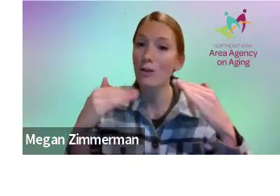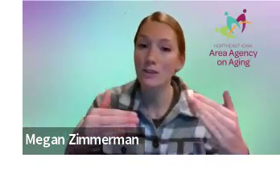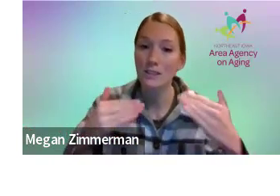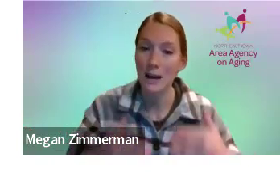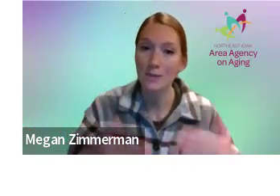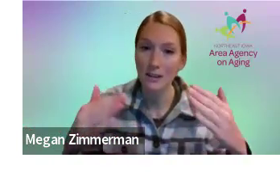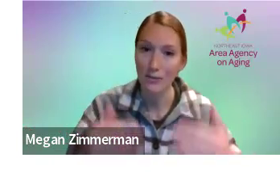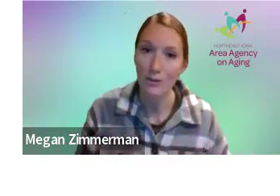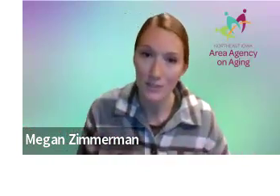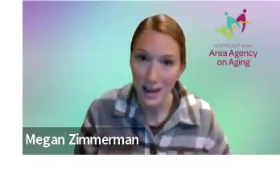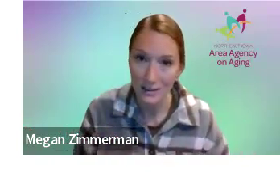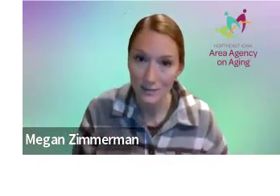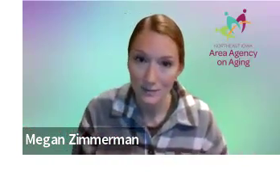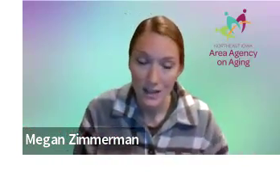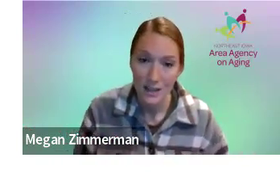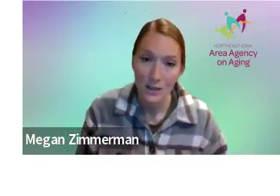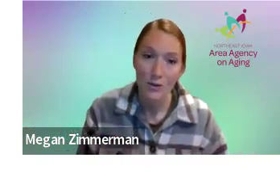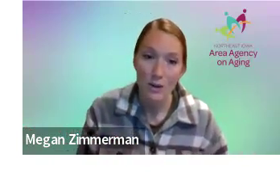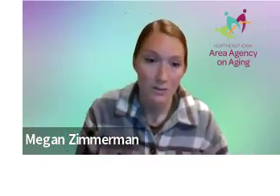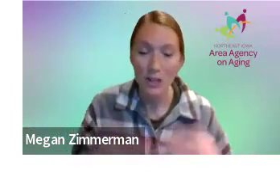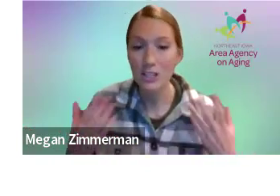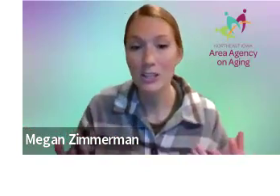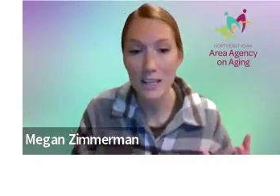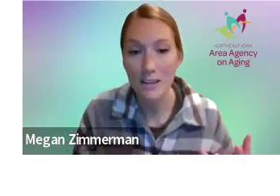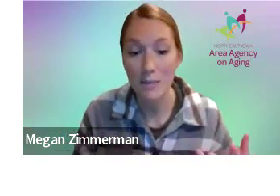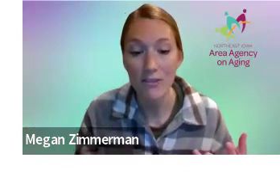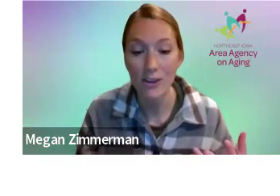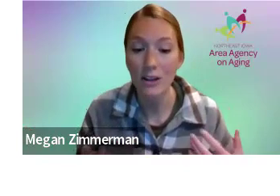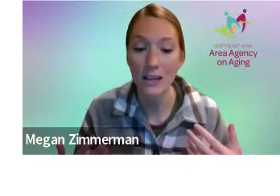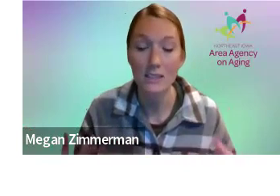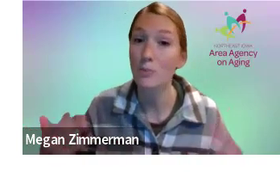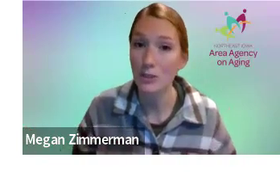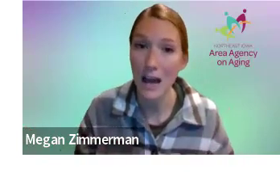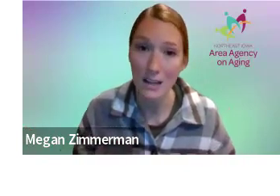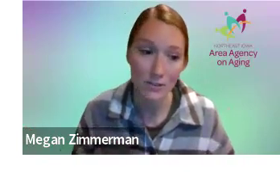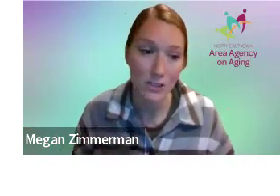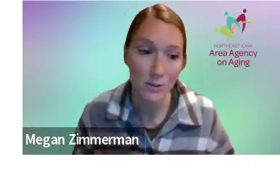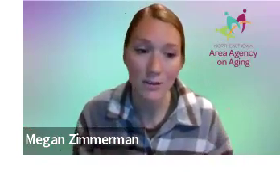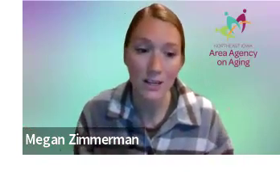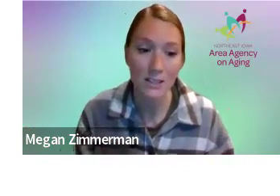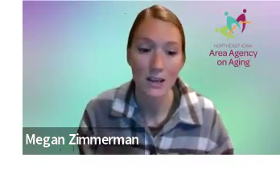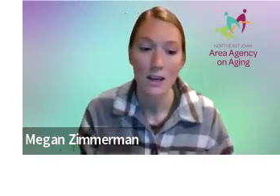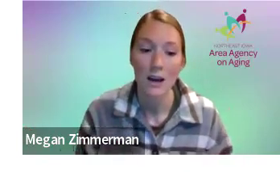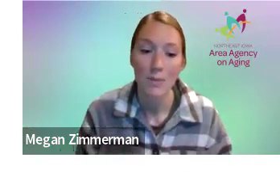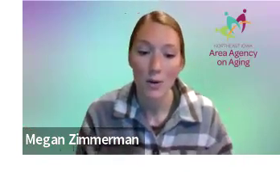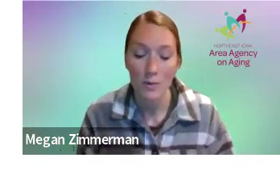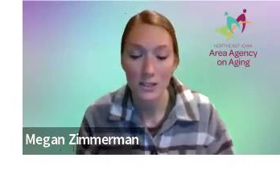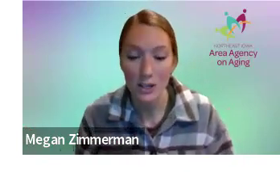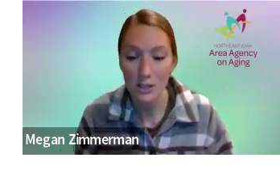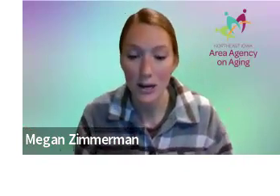down all of the steps involved in that. So brushing our teeth may feel like a simple task for some of us,